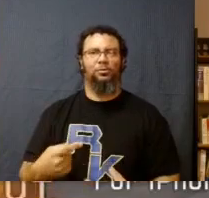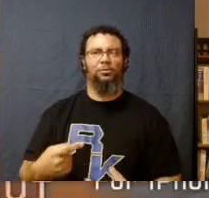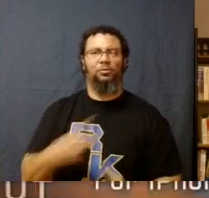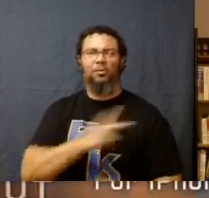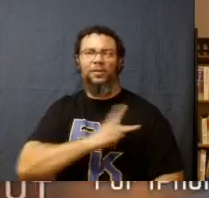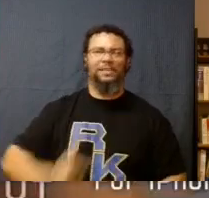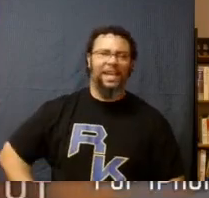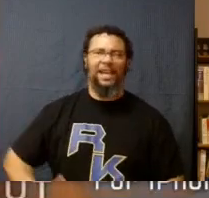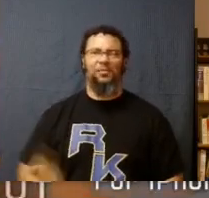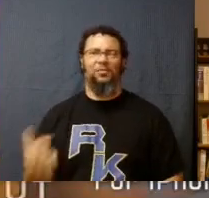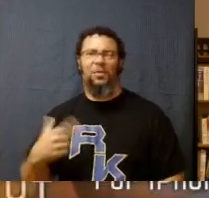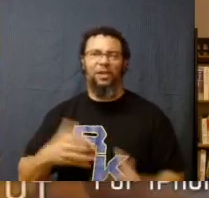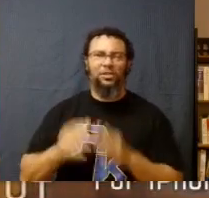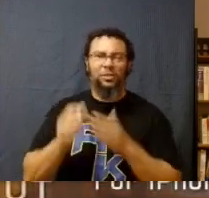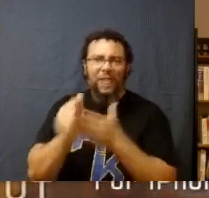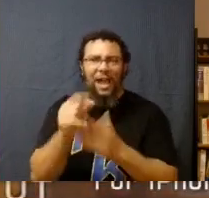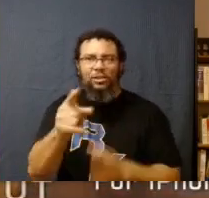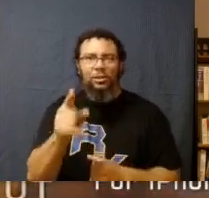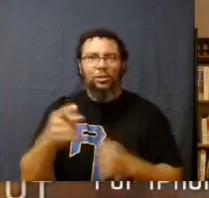success.